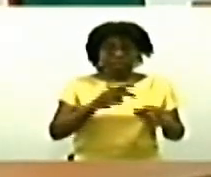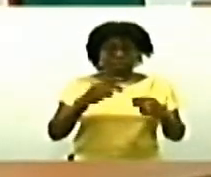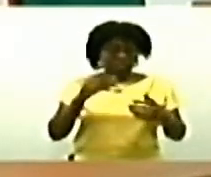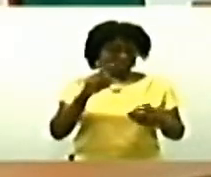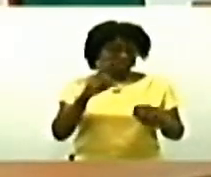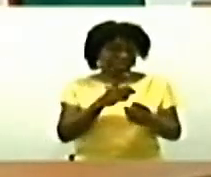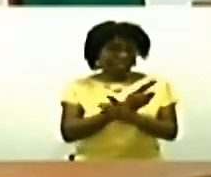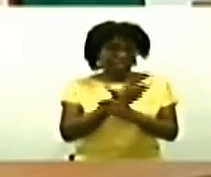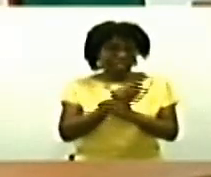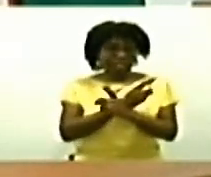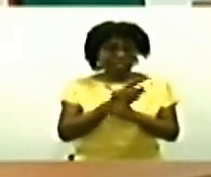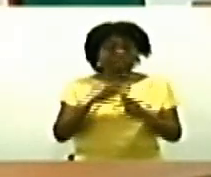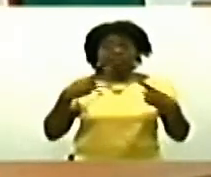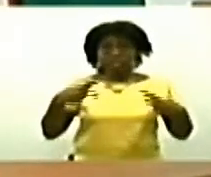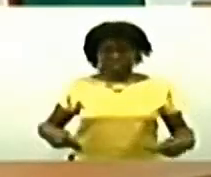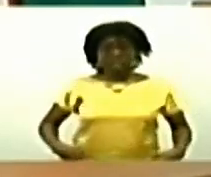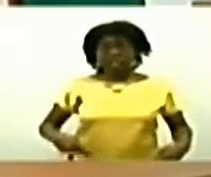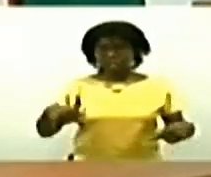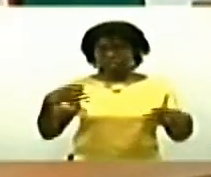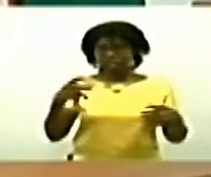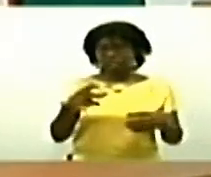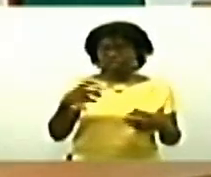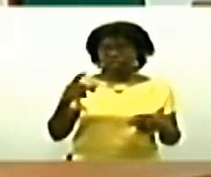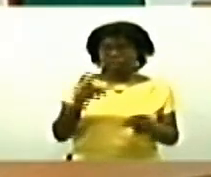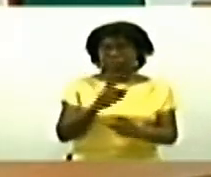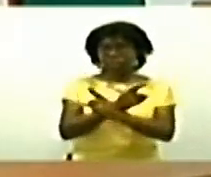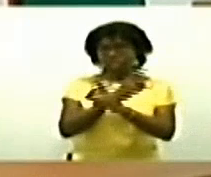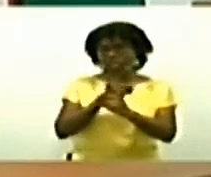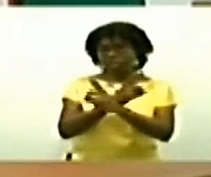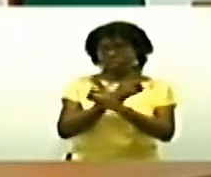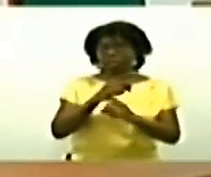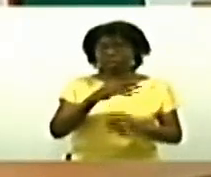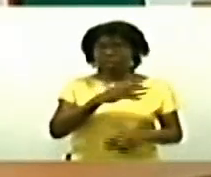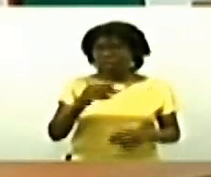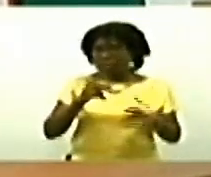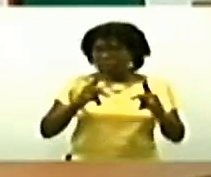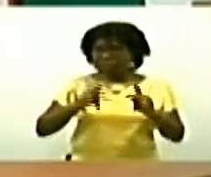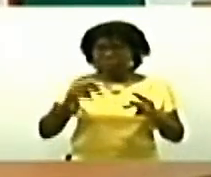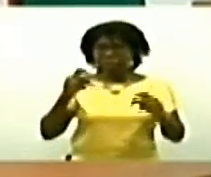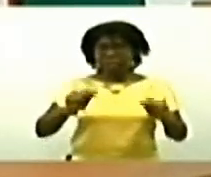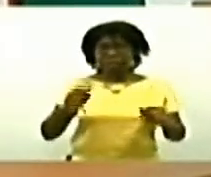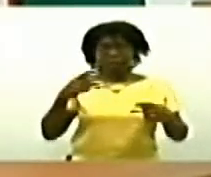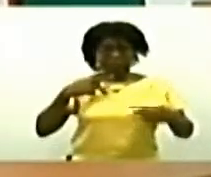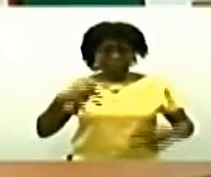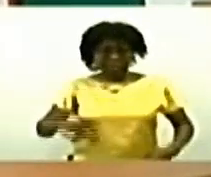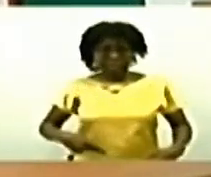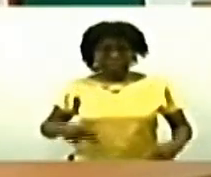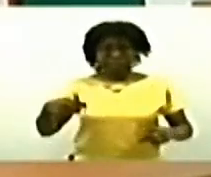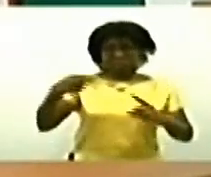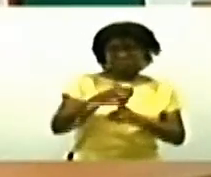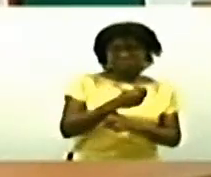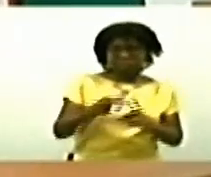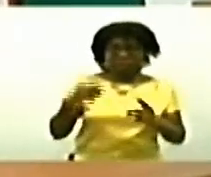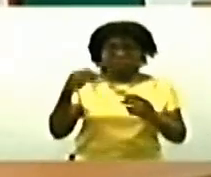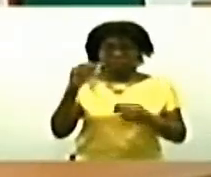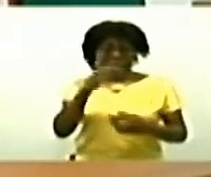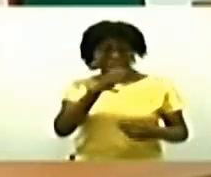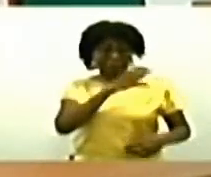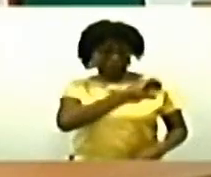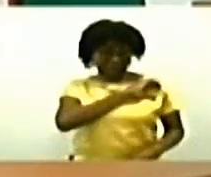can physically attack, and physically assault a police officer in